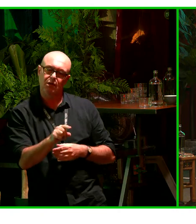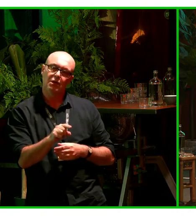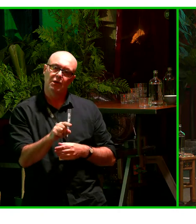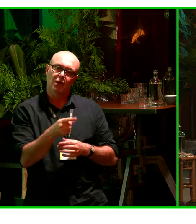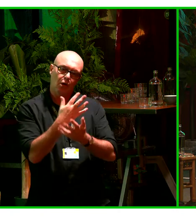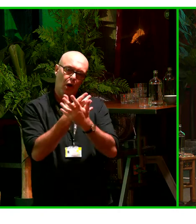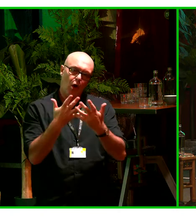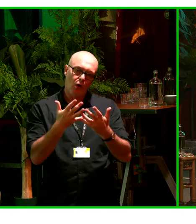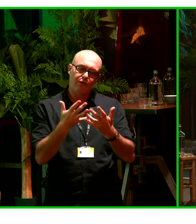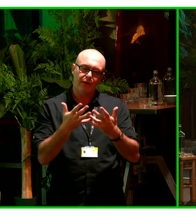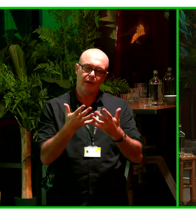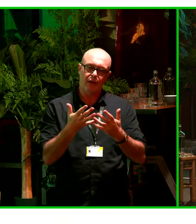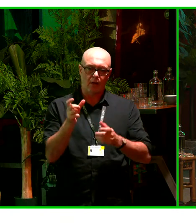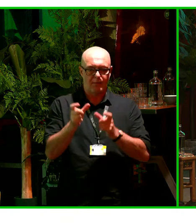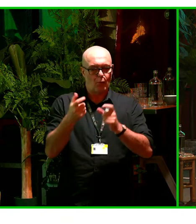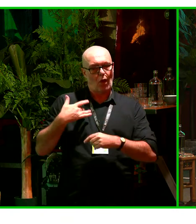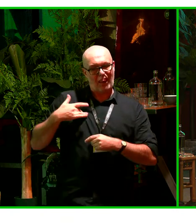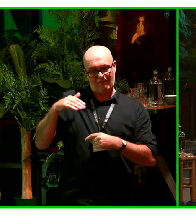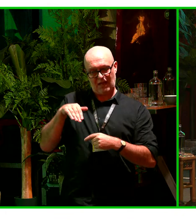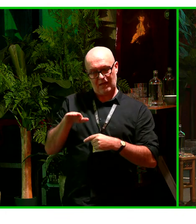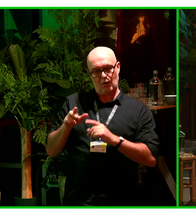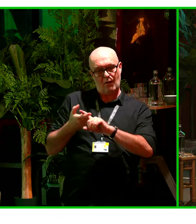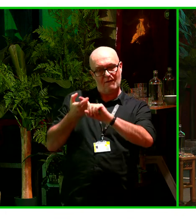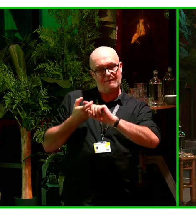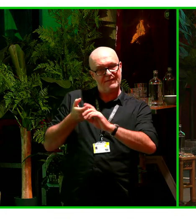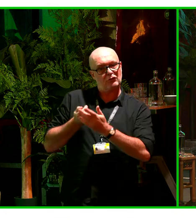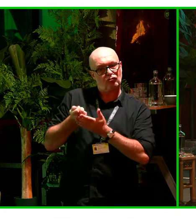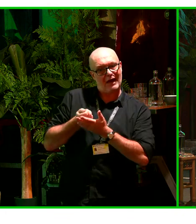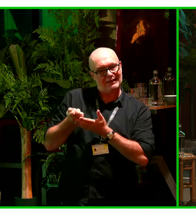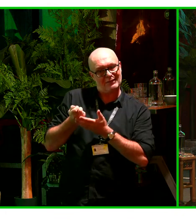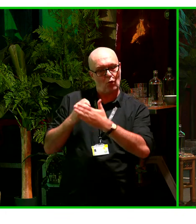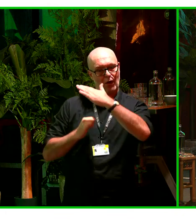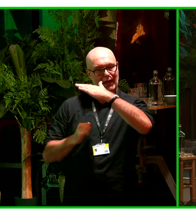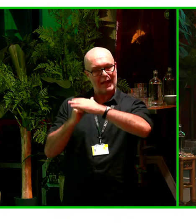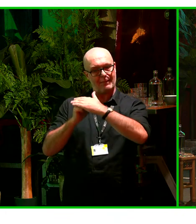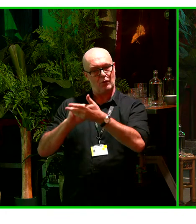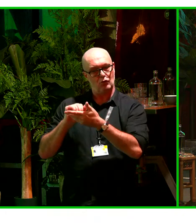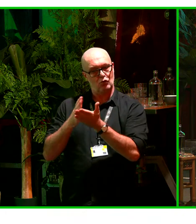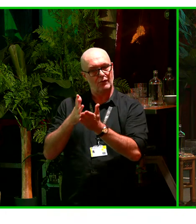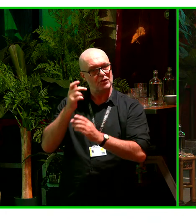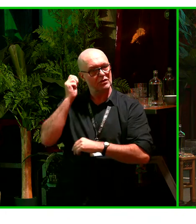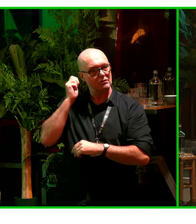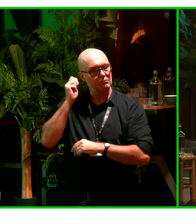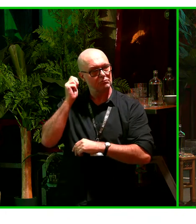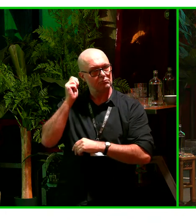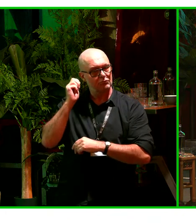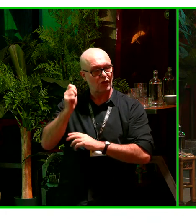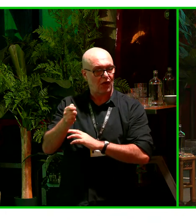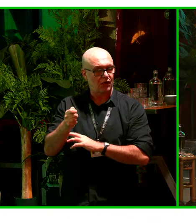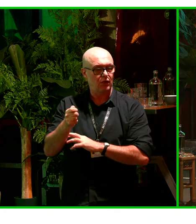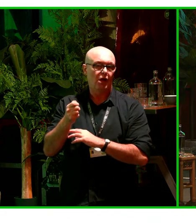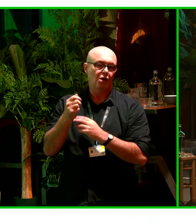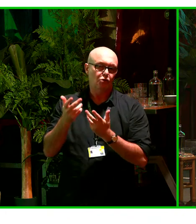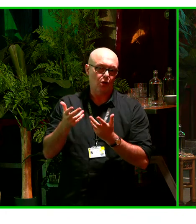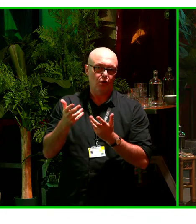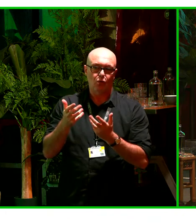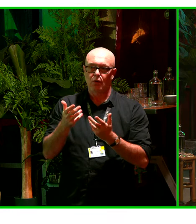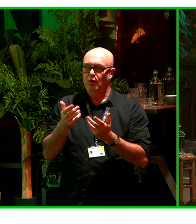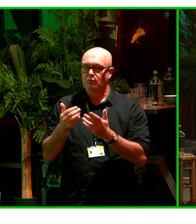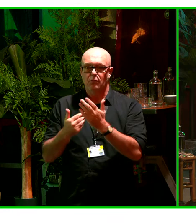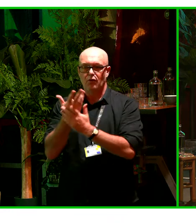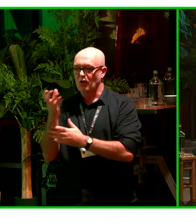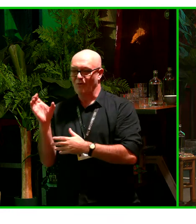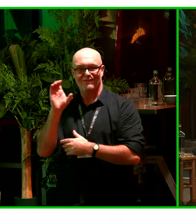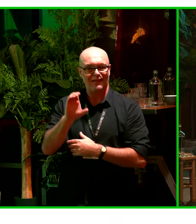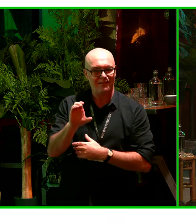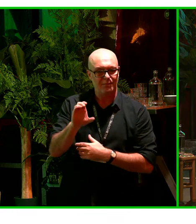of the occupiers of the buildings are on fixed rents or capped service charge. So we make the investment. How do we recover